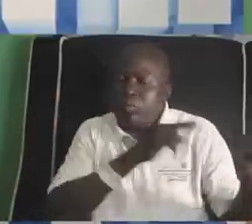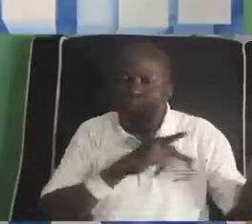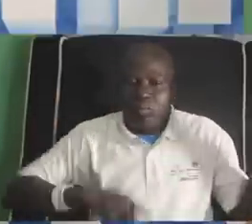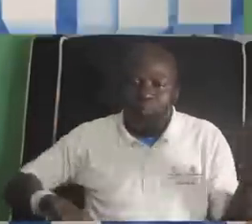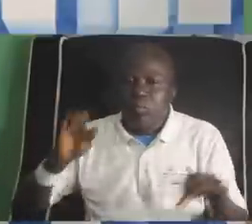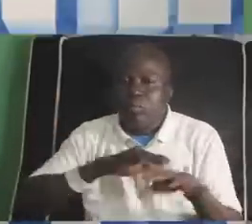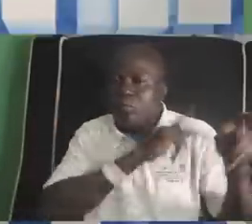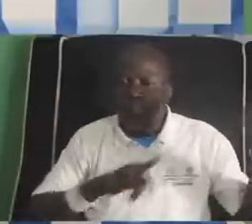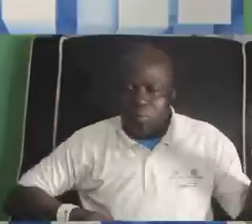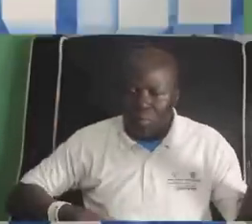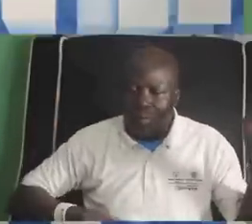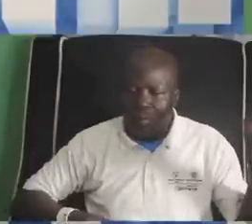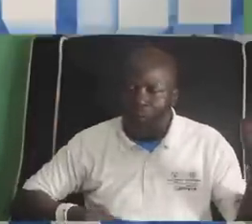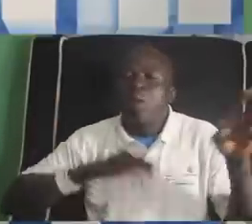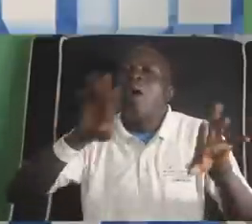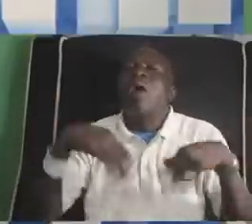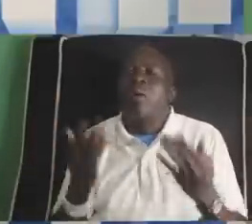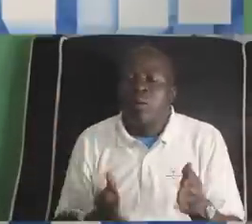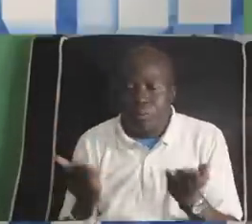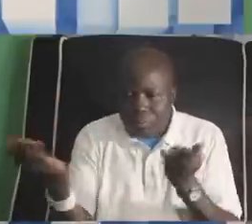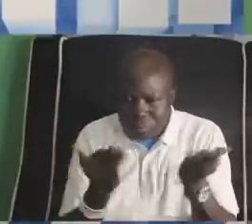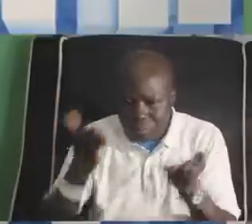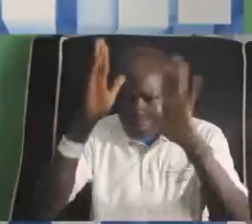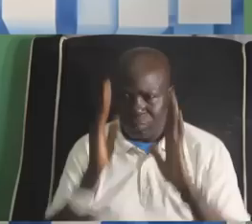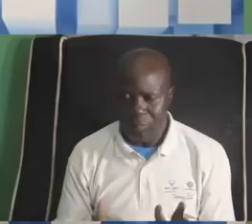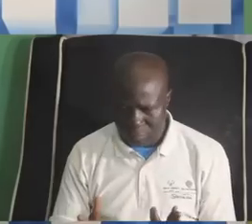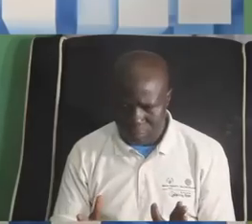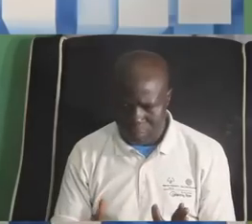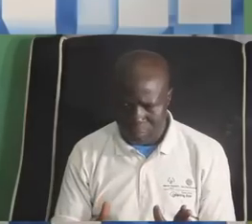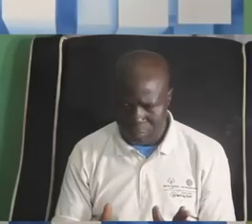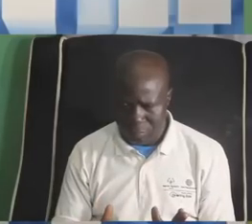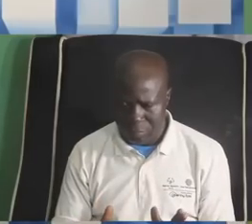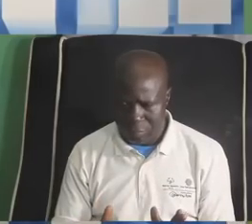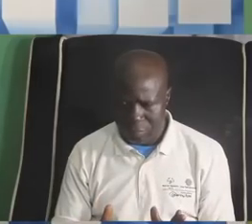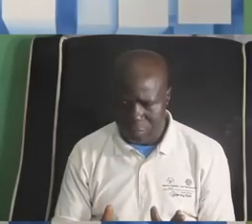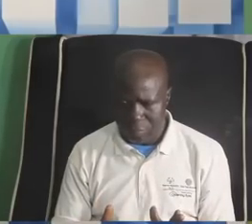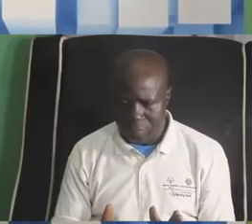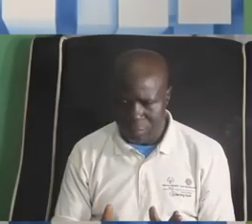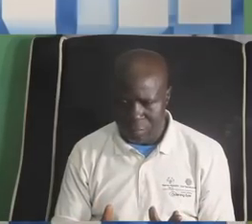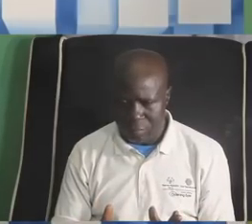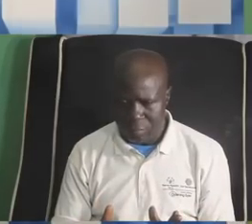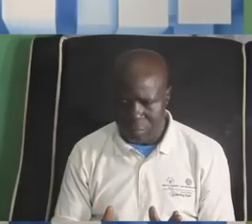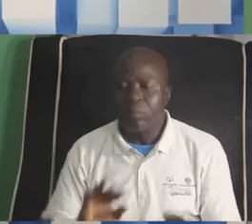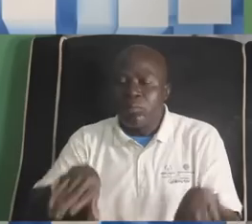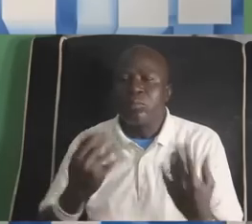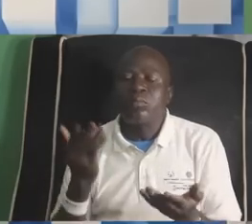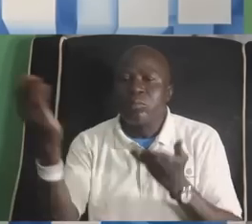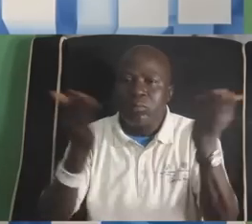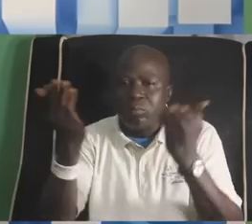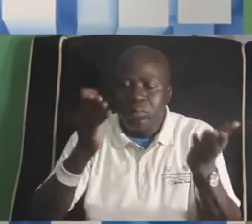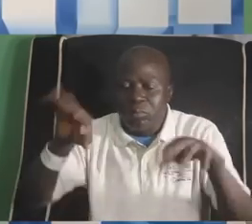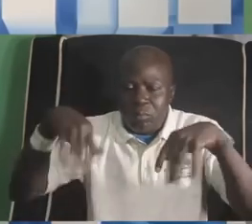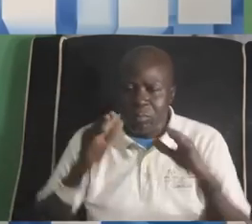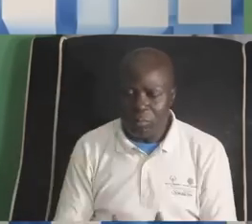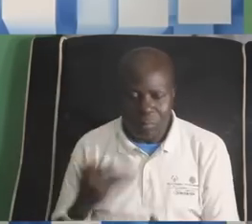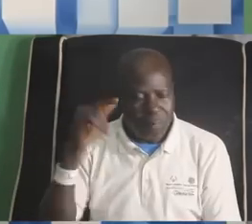king. Oba. King. Bawo ni eru se ri oju rere lodo oba. Titi yo fi wa di ayaba number 1. How will a maid